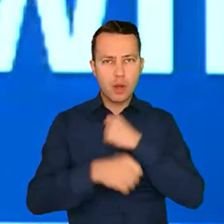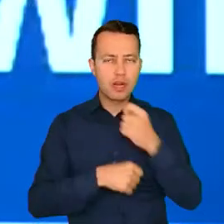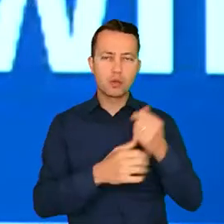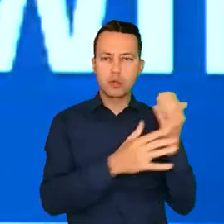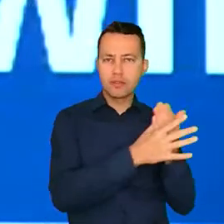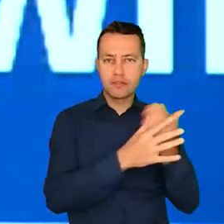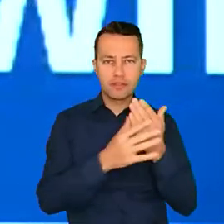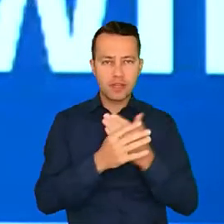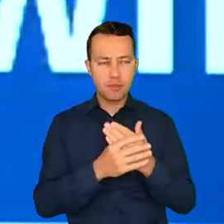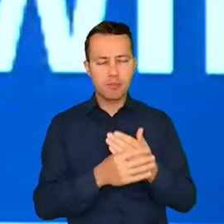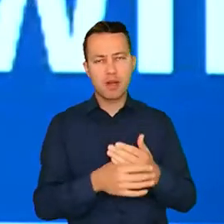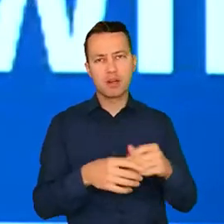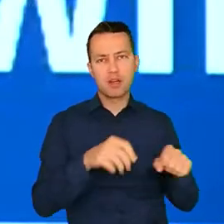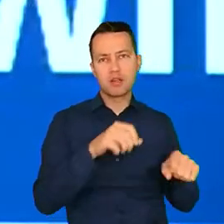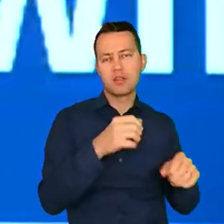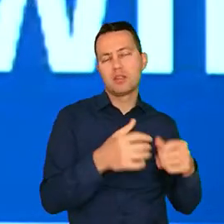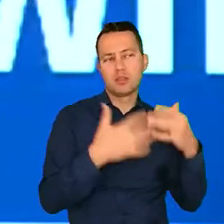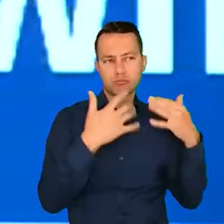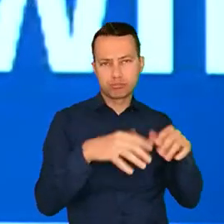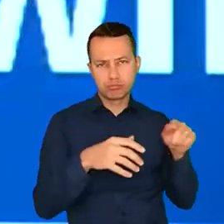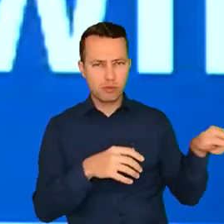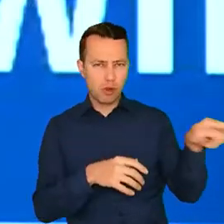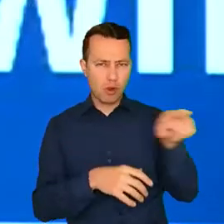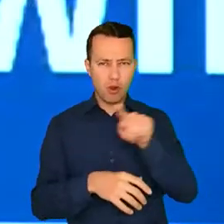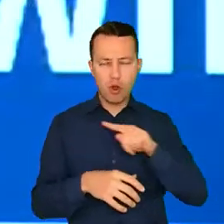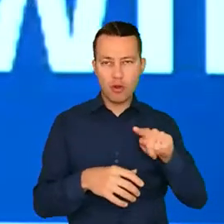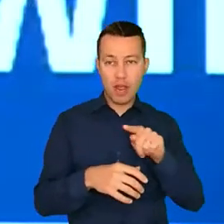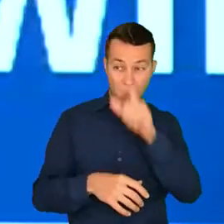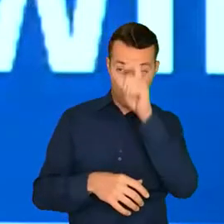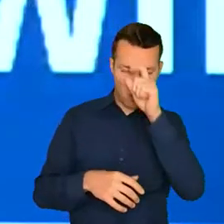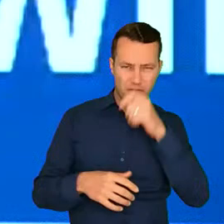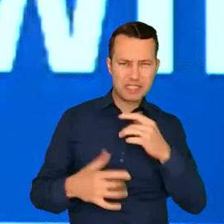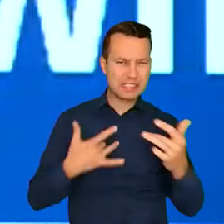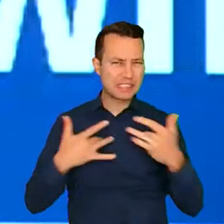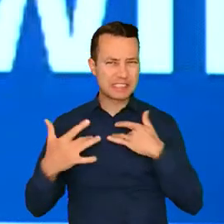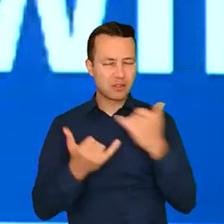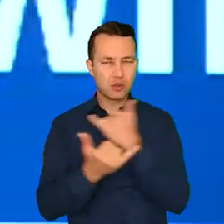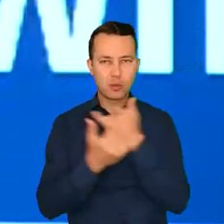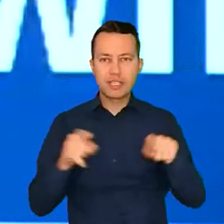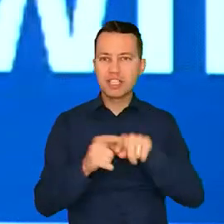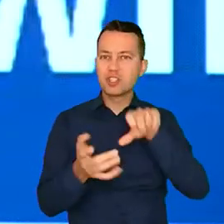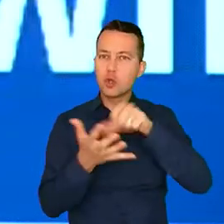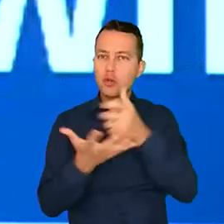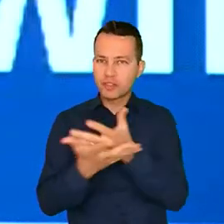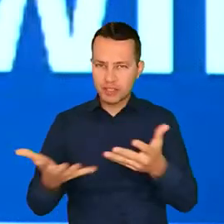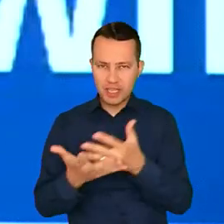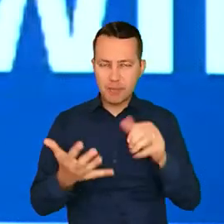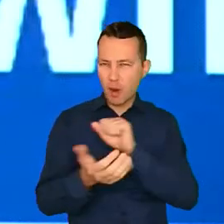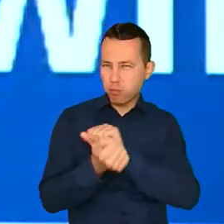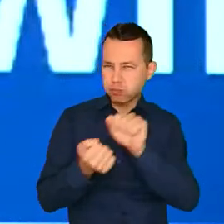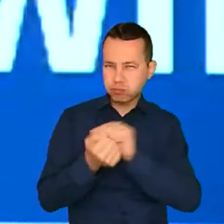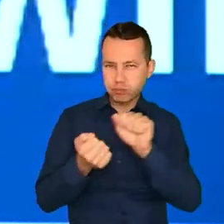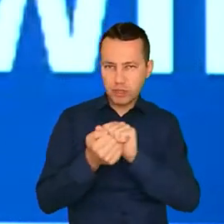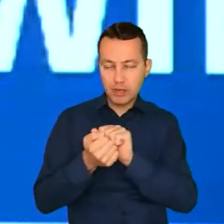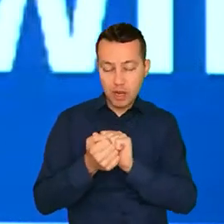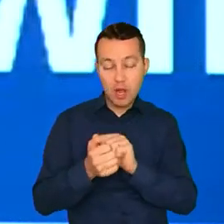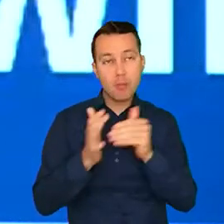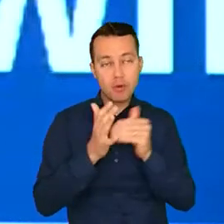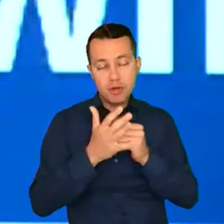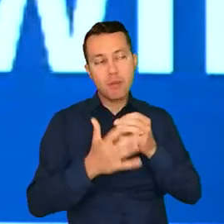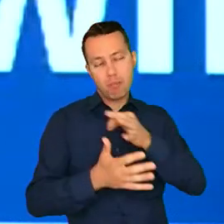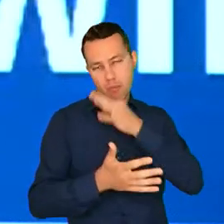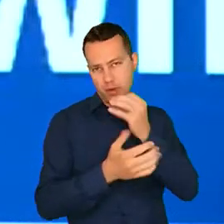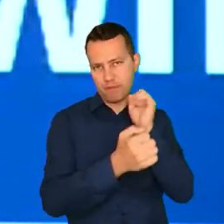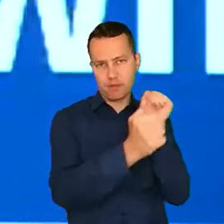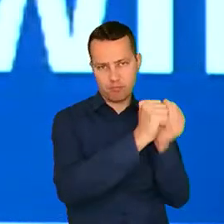legal aid for those who have been affected by the negative results of the business conduct that